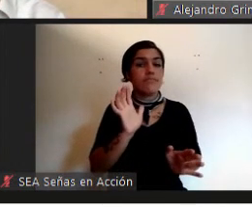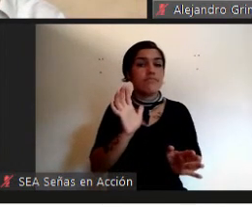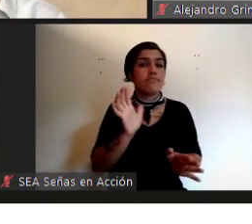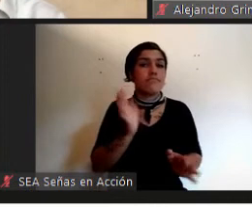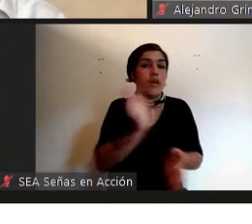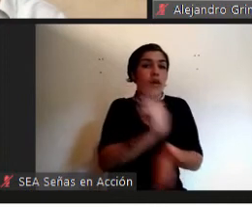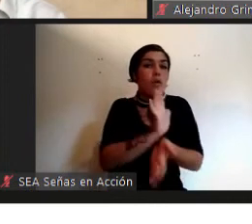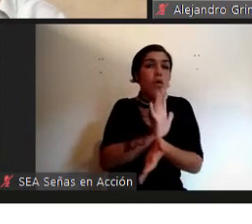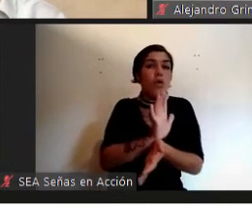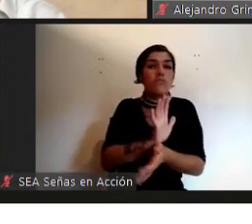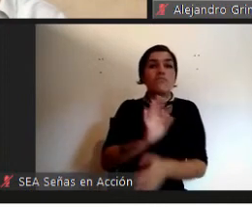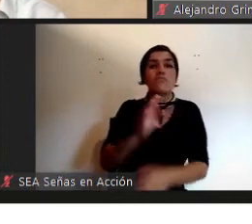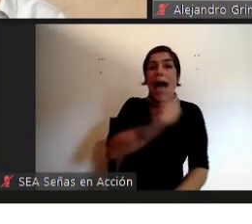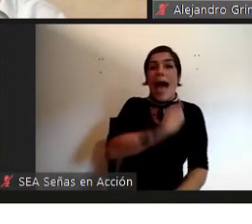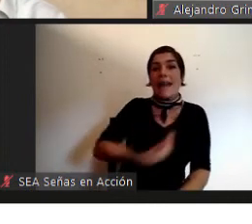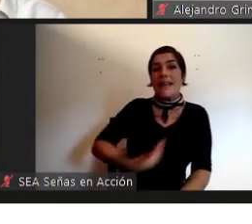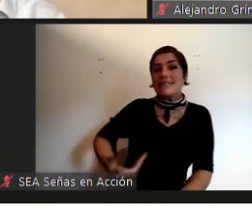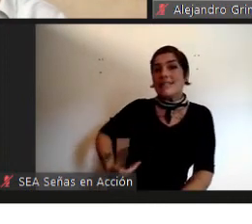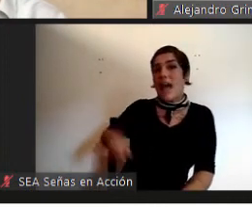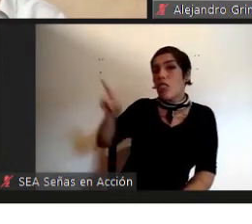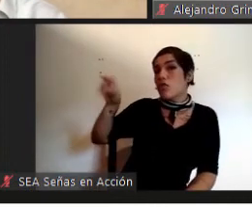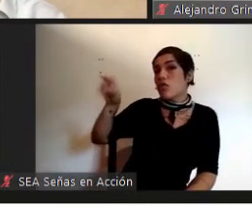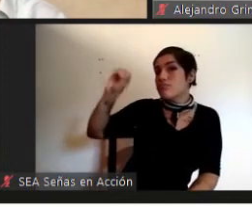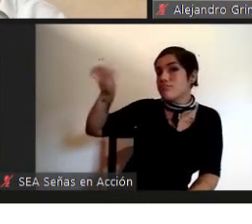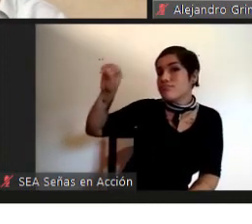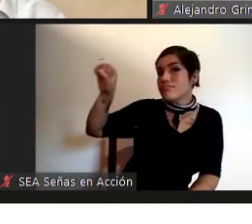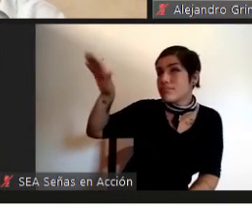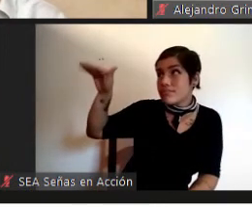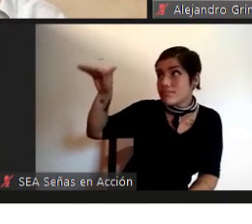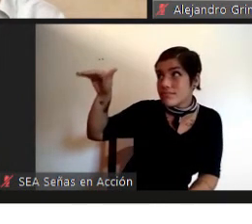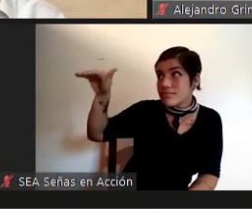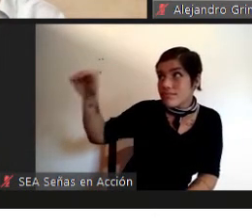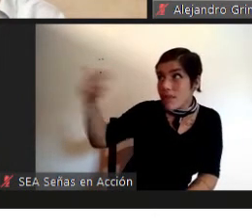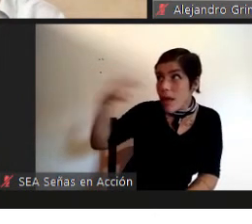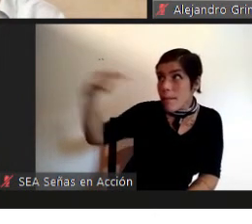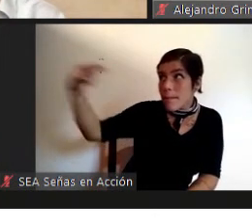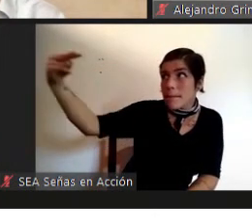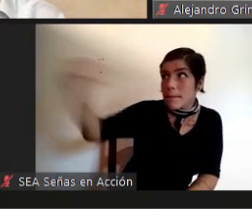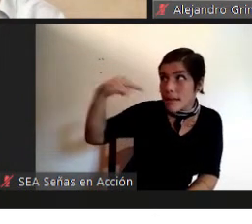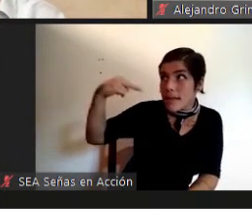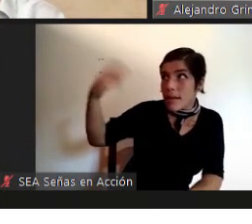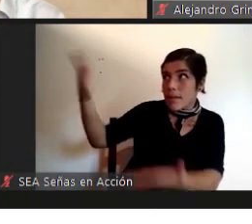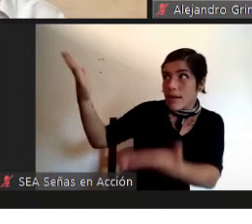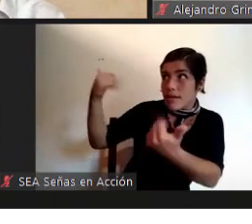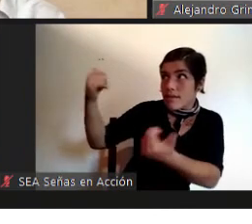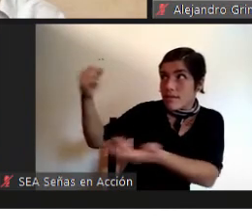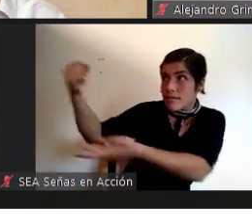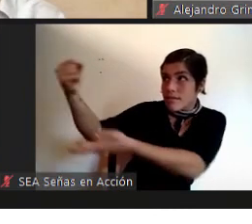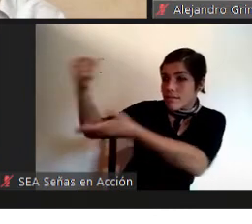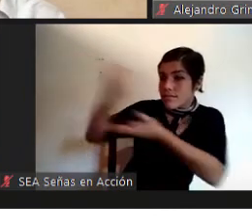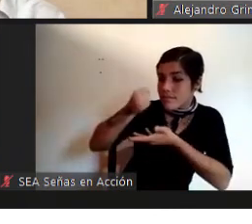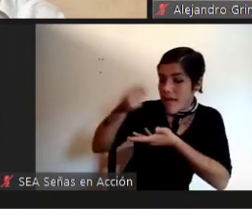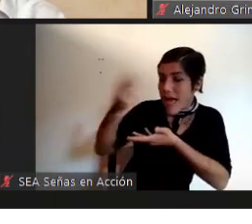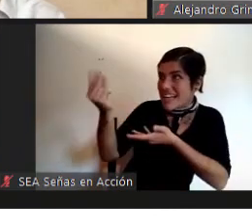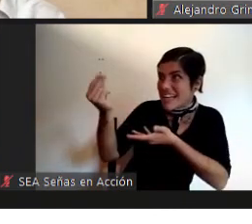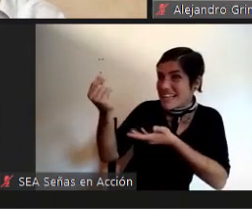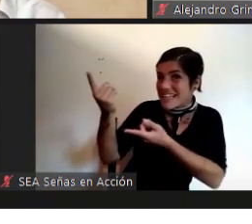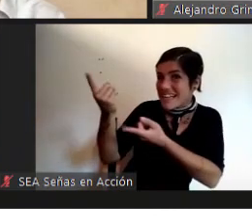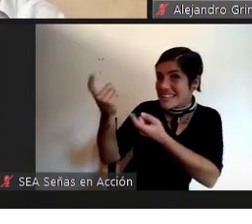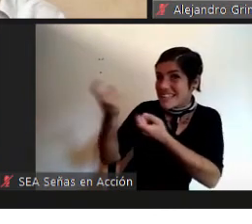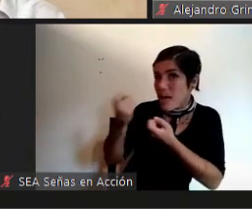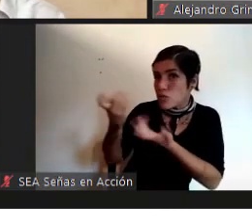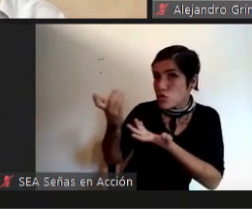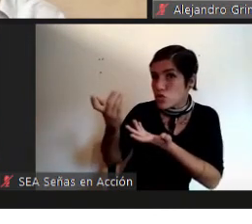knocking on the door of the state, in the best sense of the term, thinking that these are funds that have to be destined